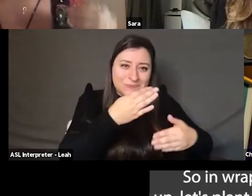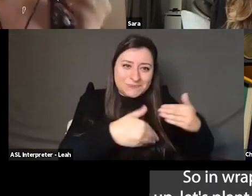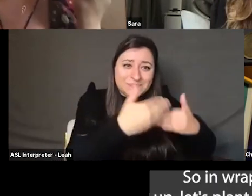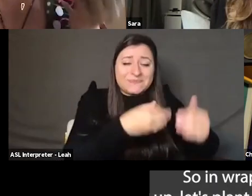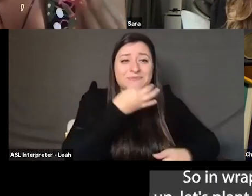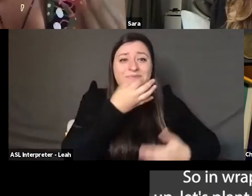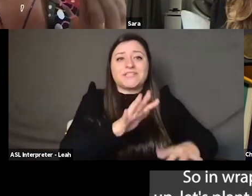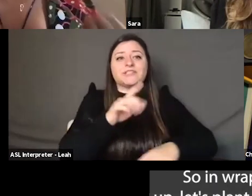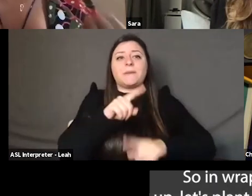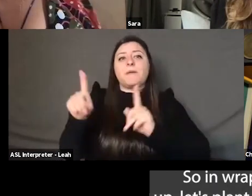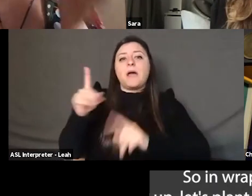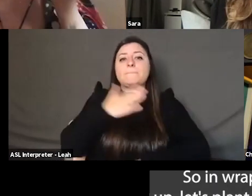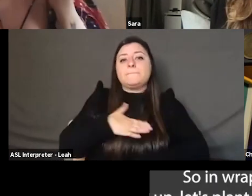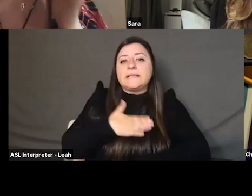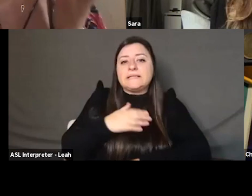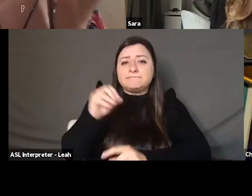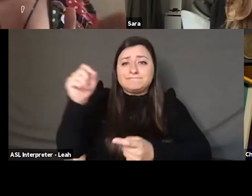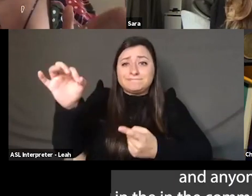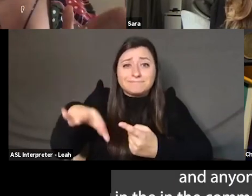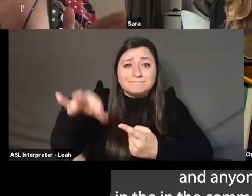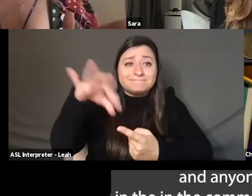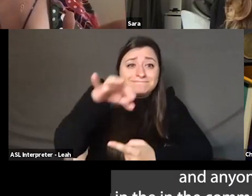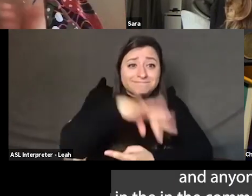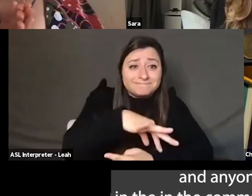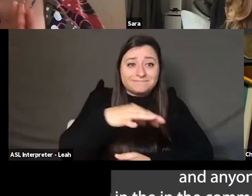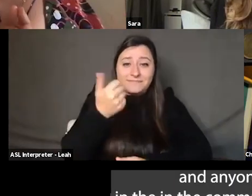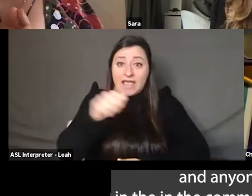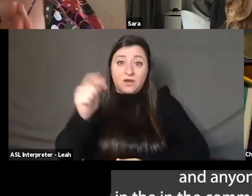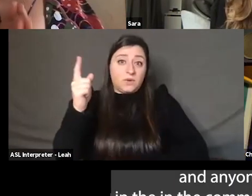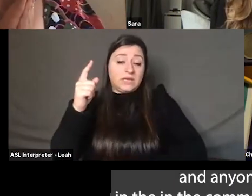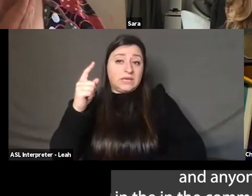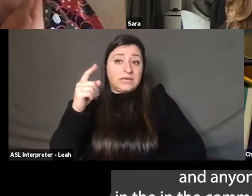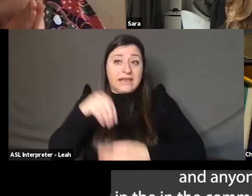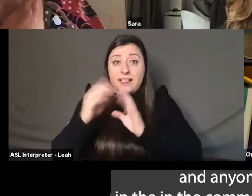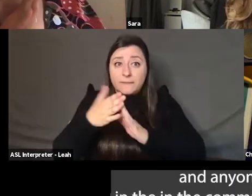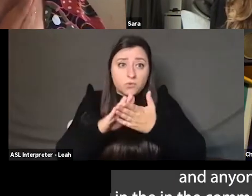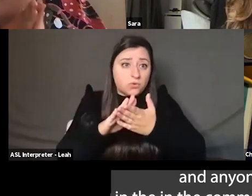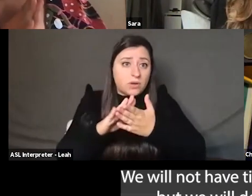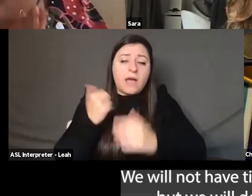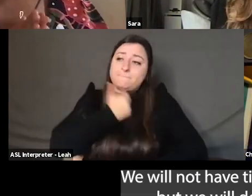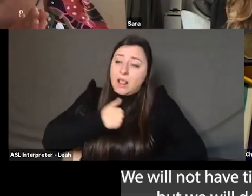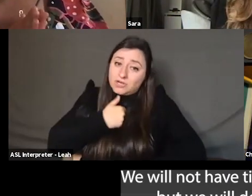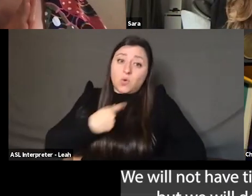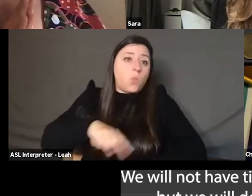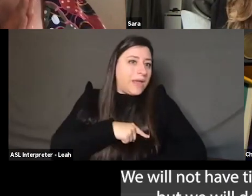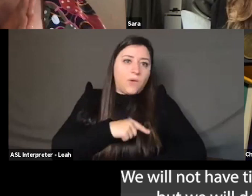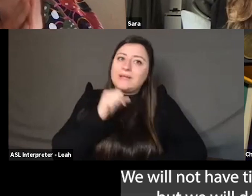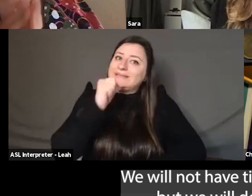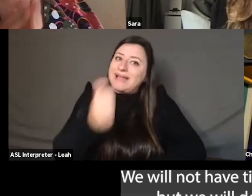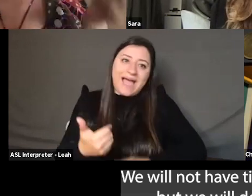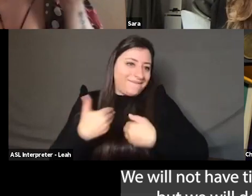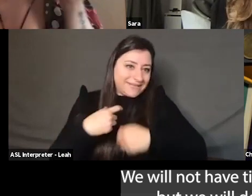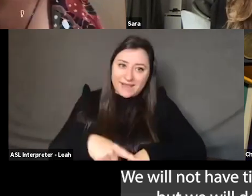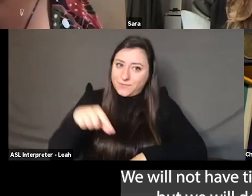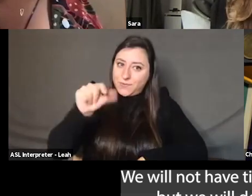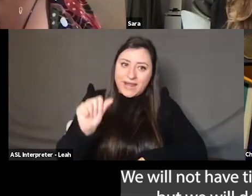it up, let's plant those seeds. And anyone in the community, I apologize. We will not have time for the